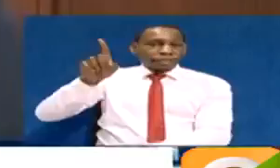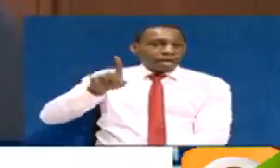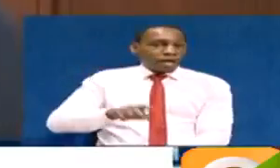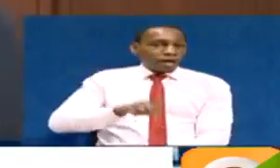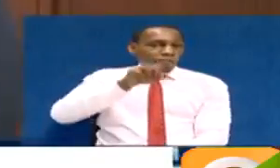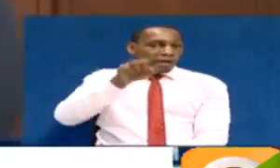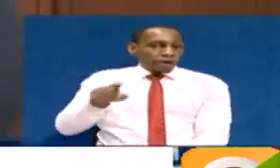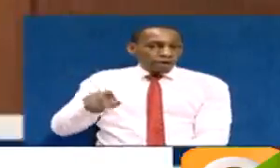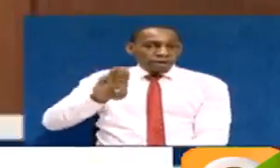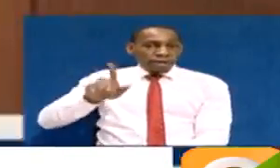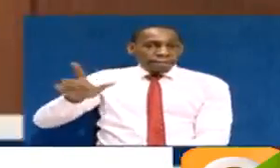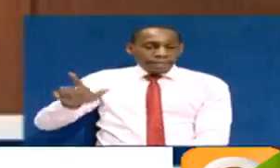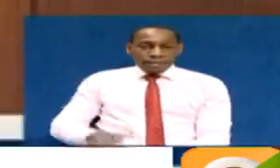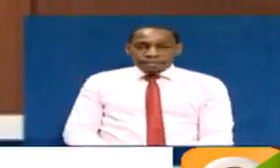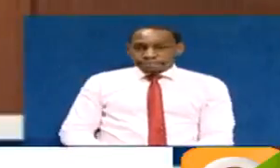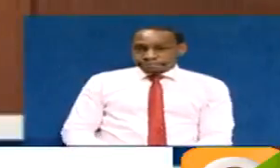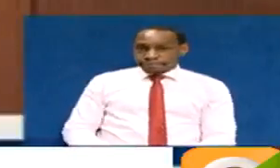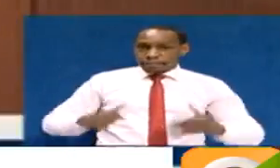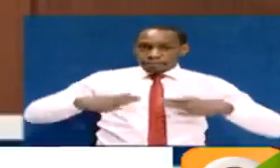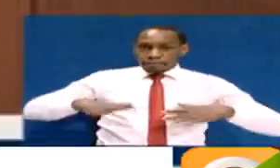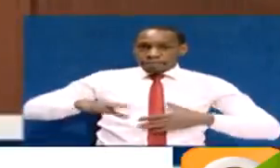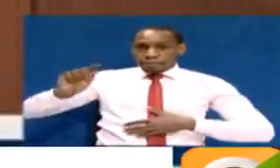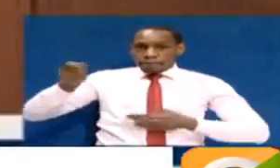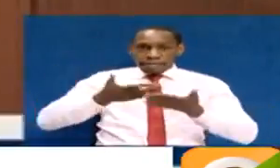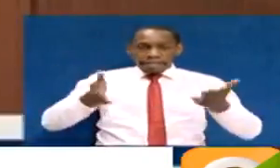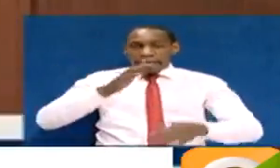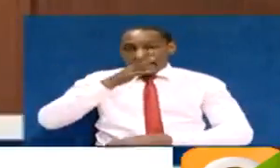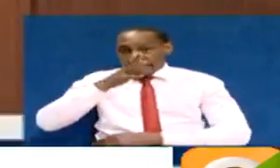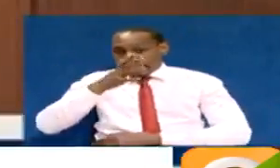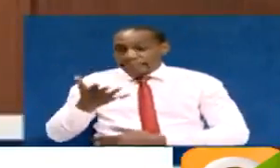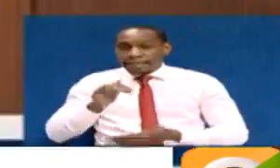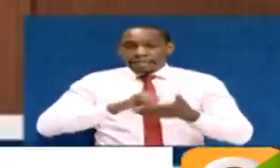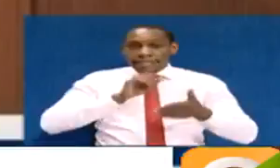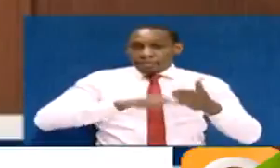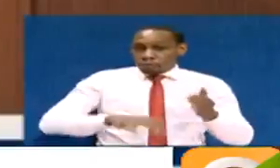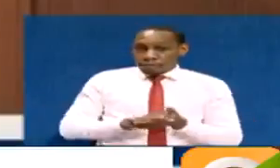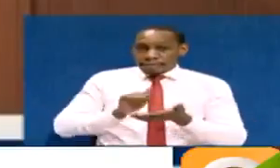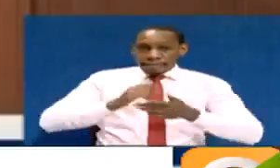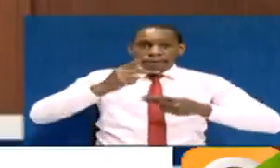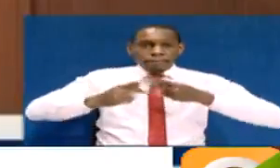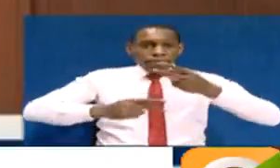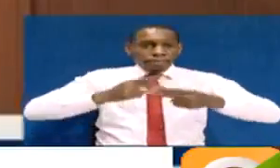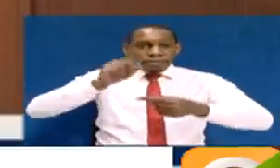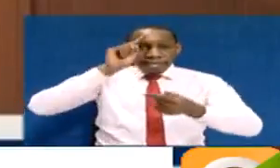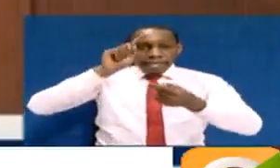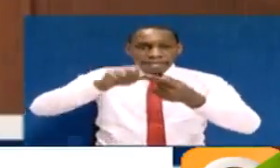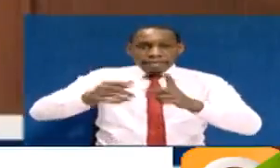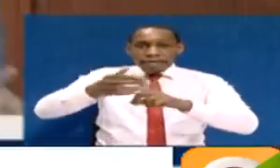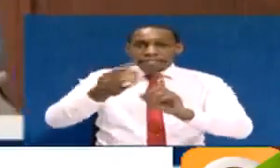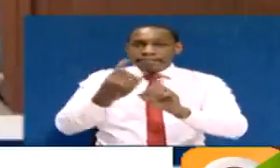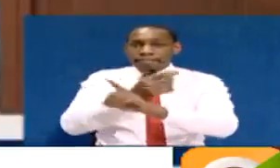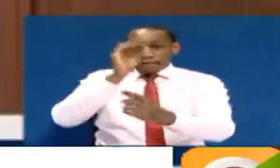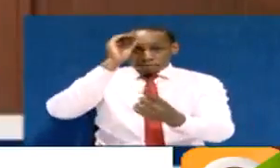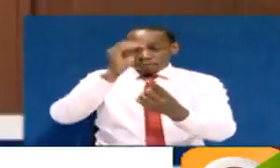erroneous bill. The people of Kenya were deceived, Mr. Speaker, that this was a process intended in achieving a